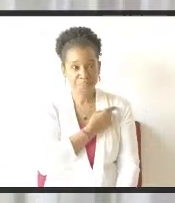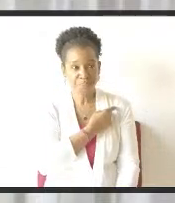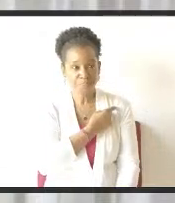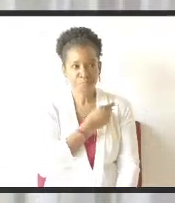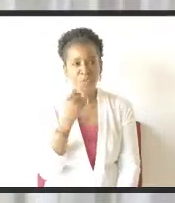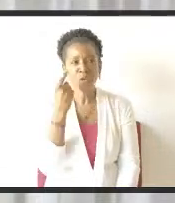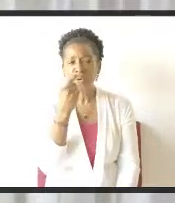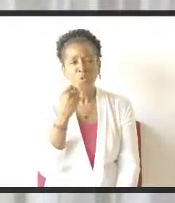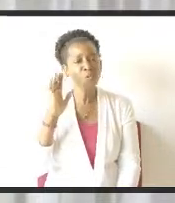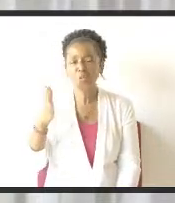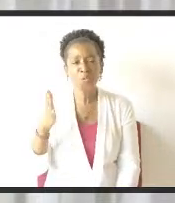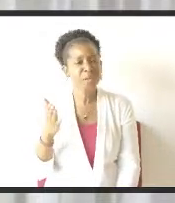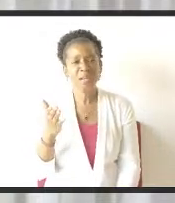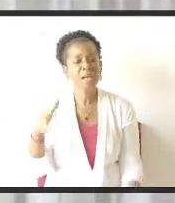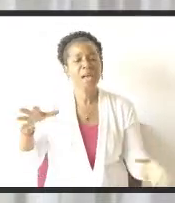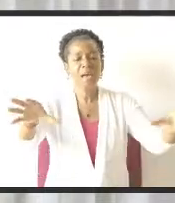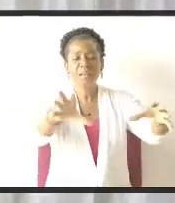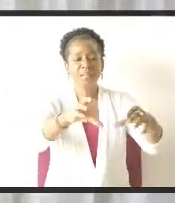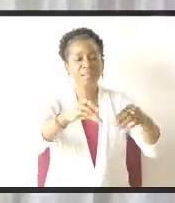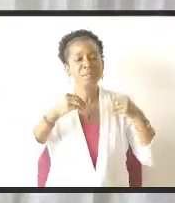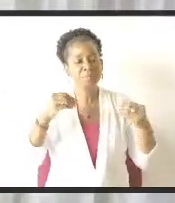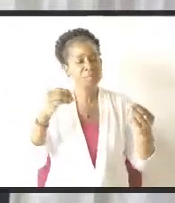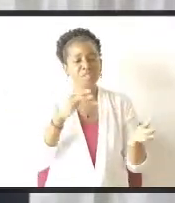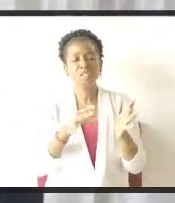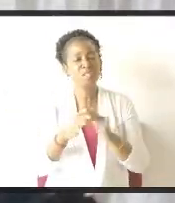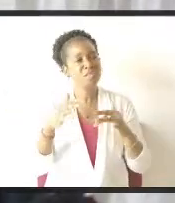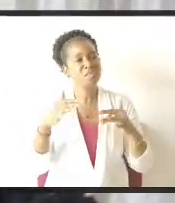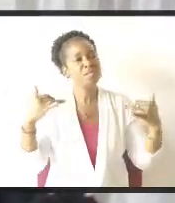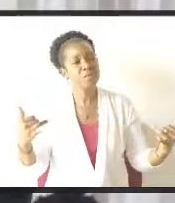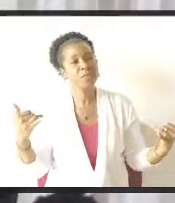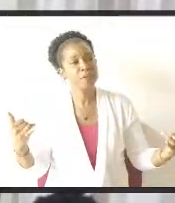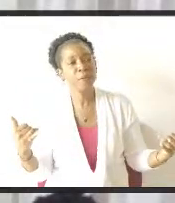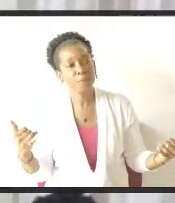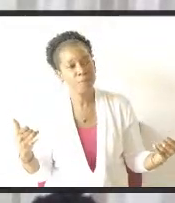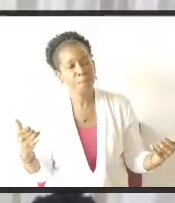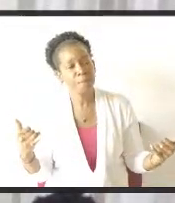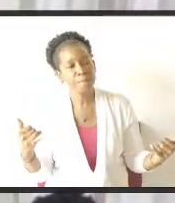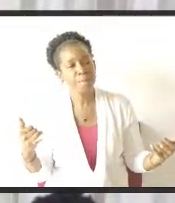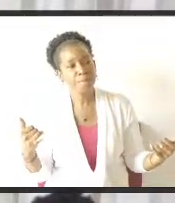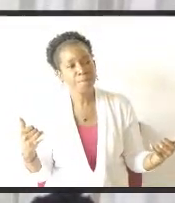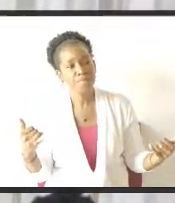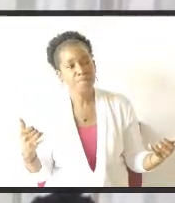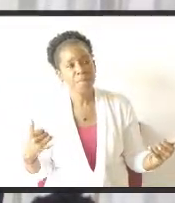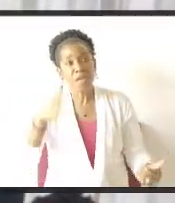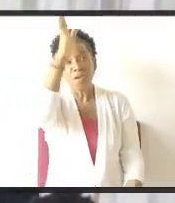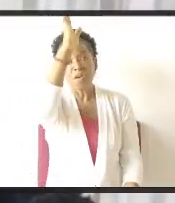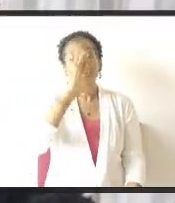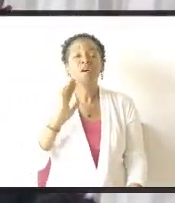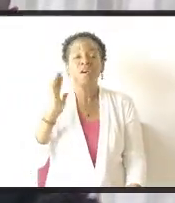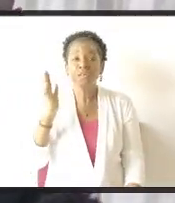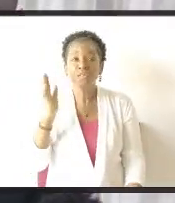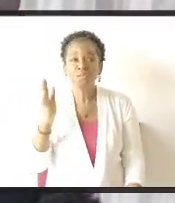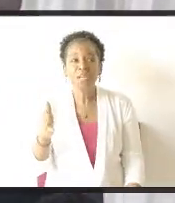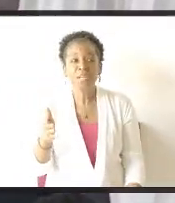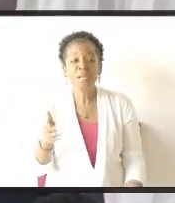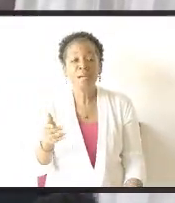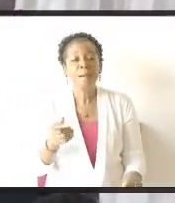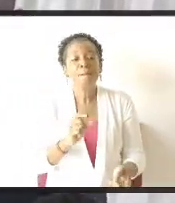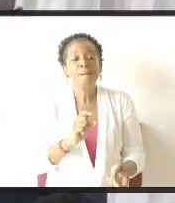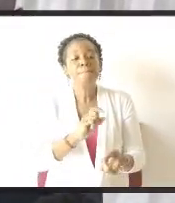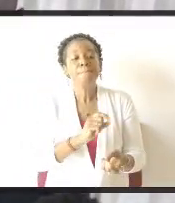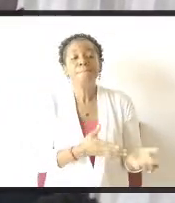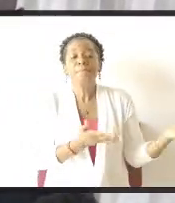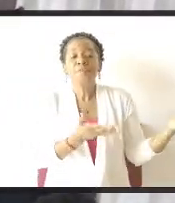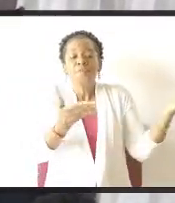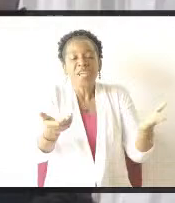their life to you, Almighty God. God will make a difference in your life. We